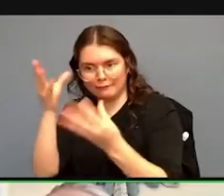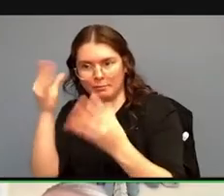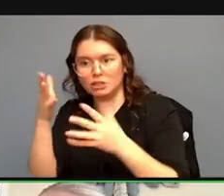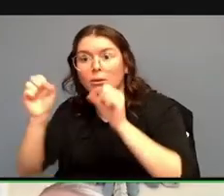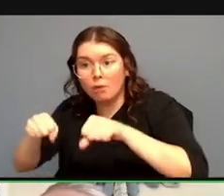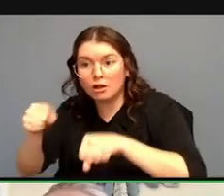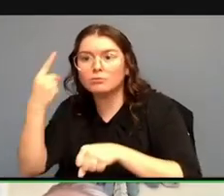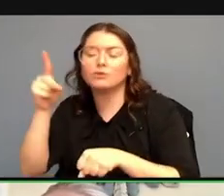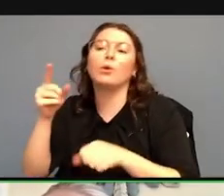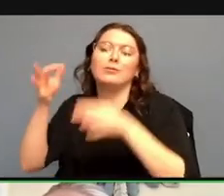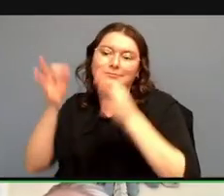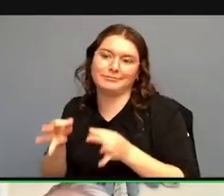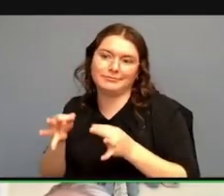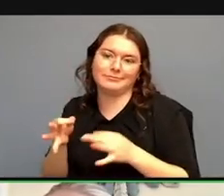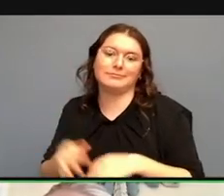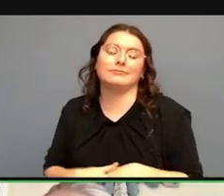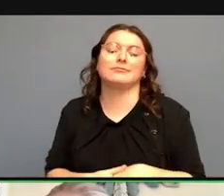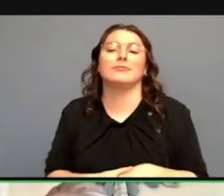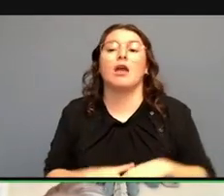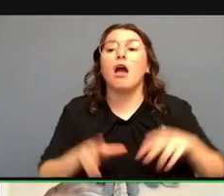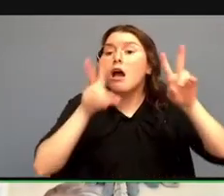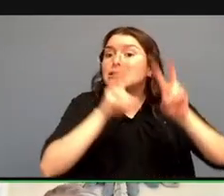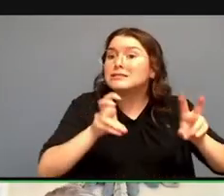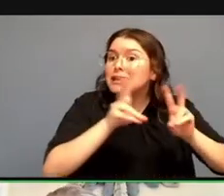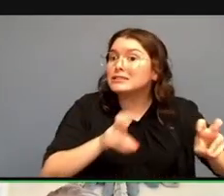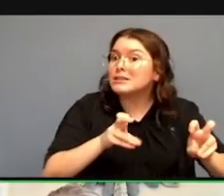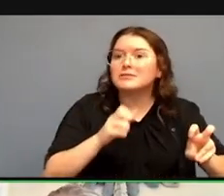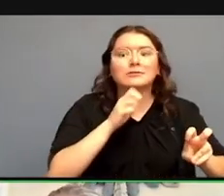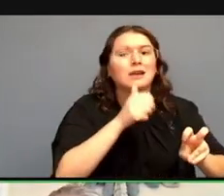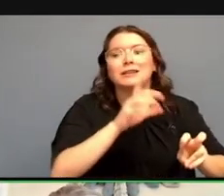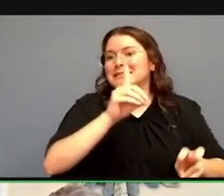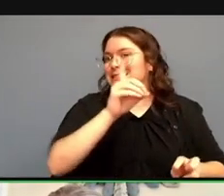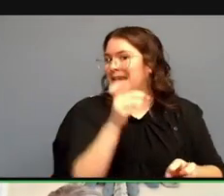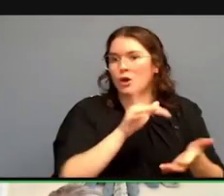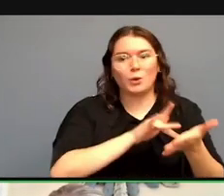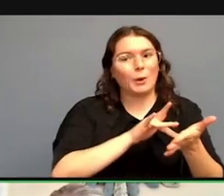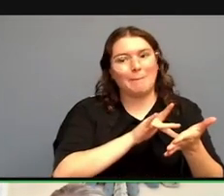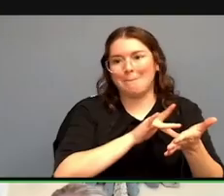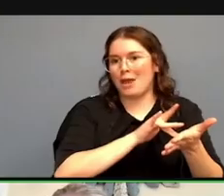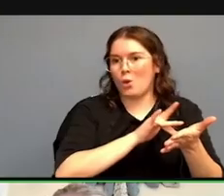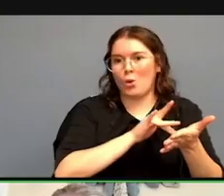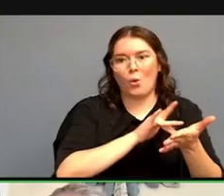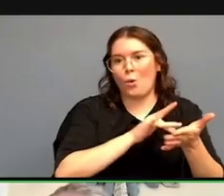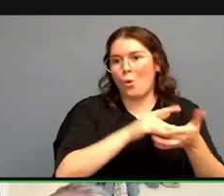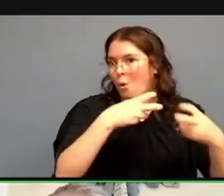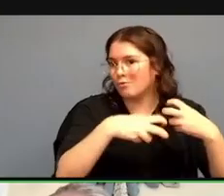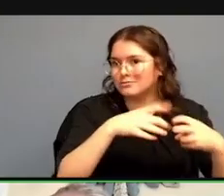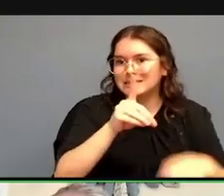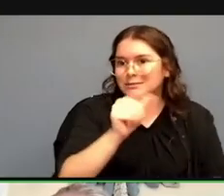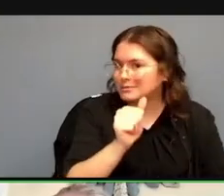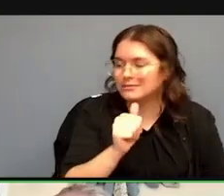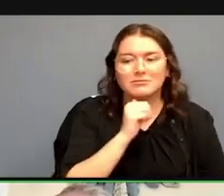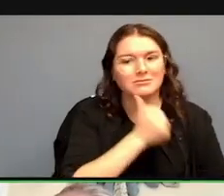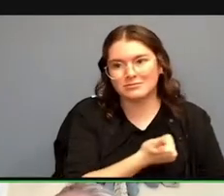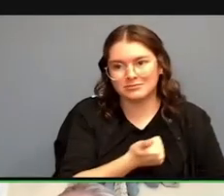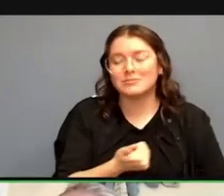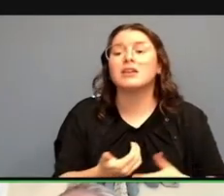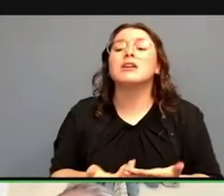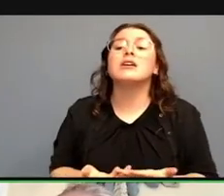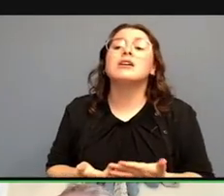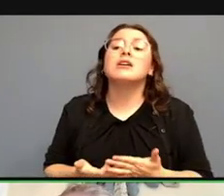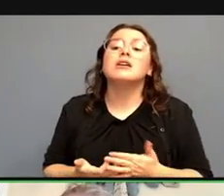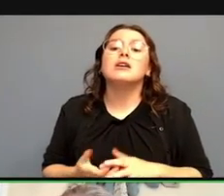Assessments do not diagnose medical conditions. While school psychologists might use some of the